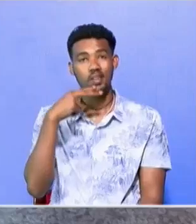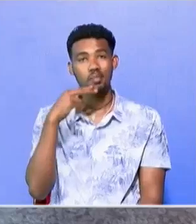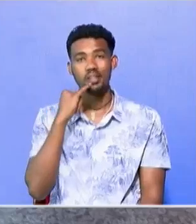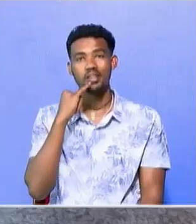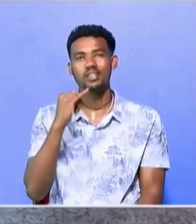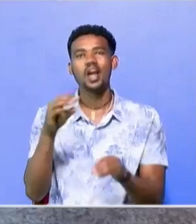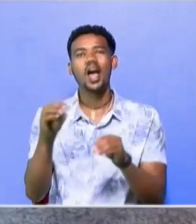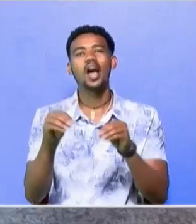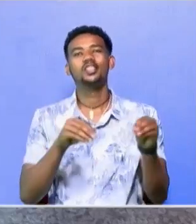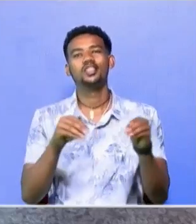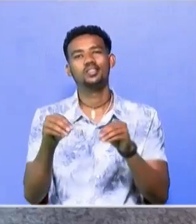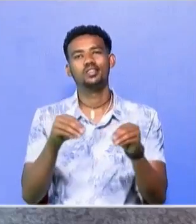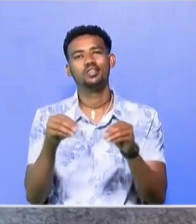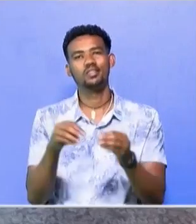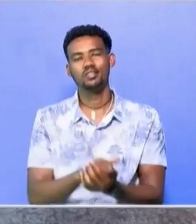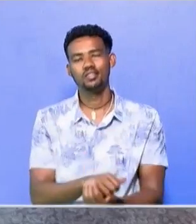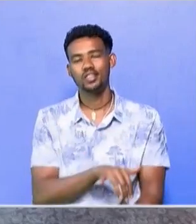action.